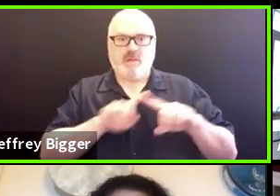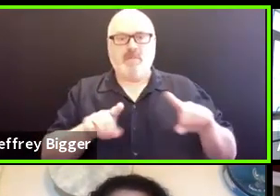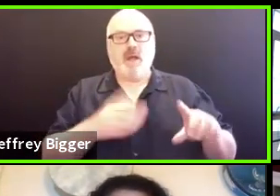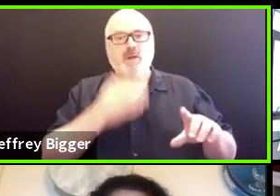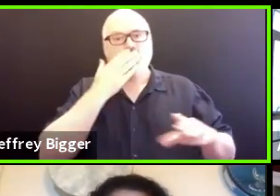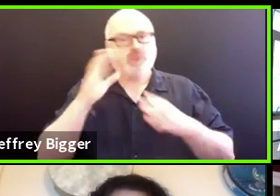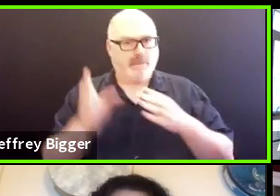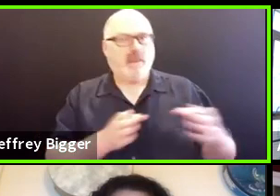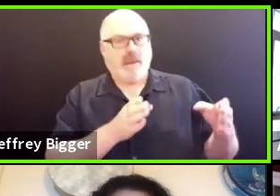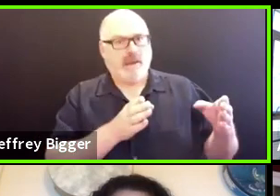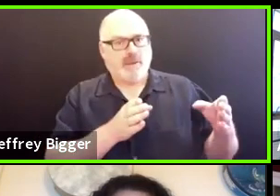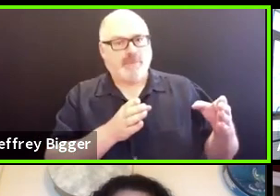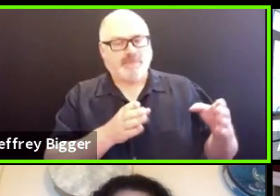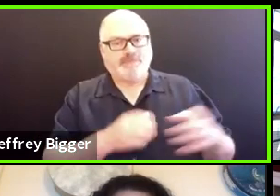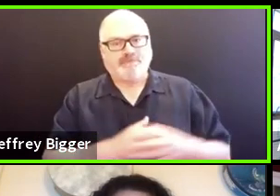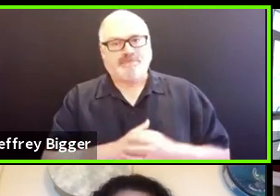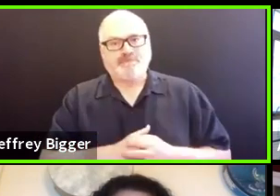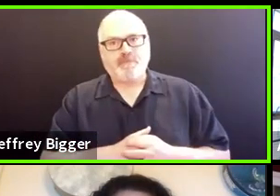plan, and